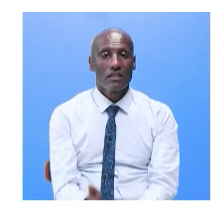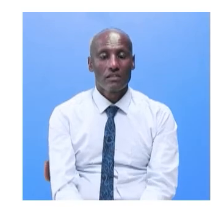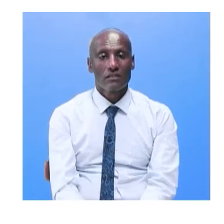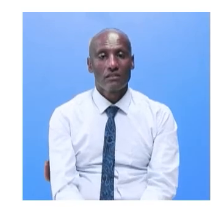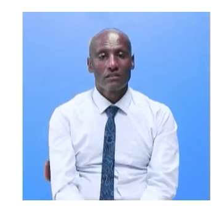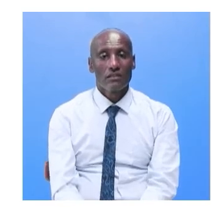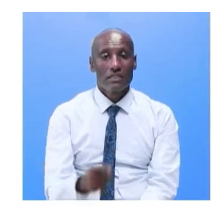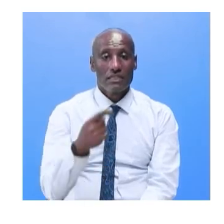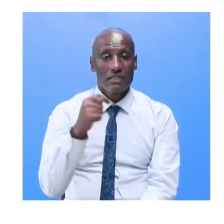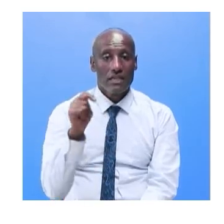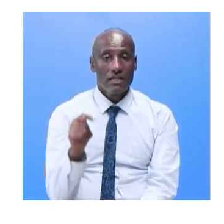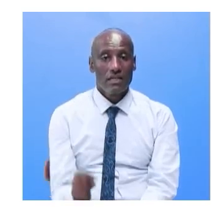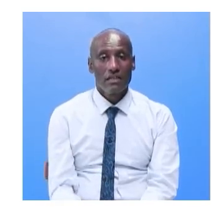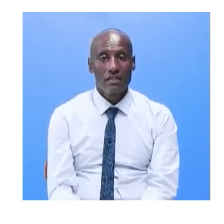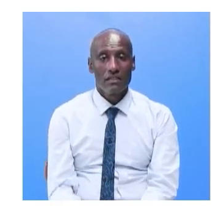the